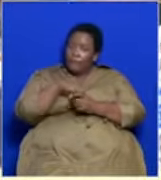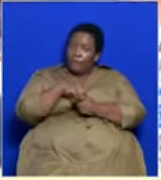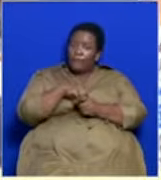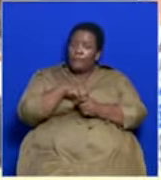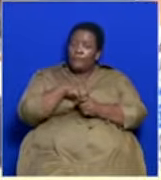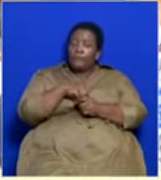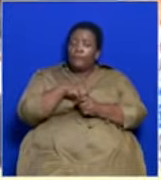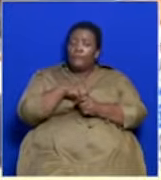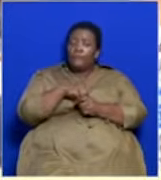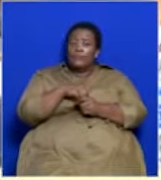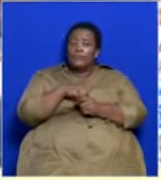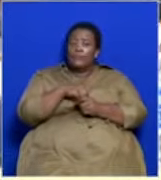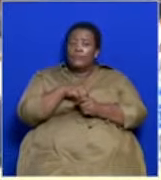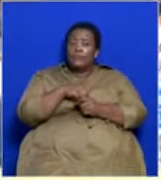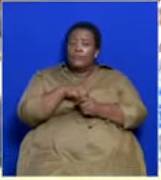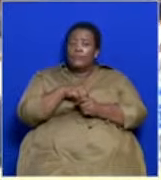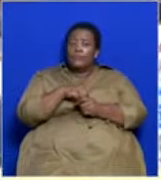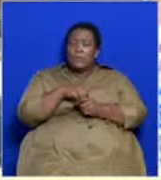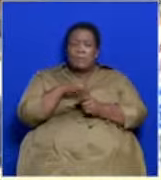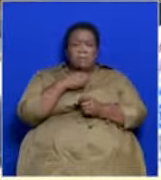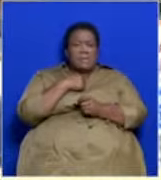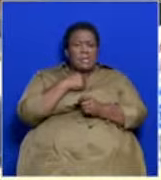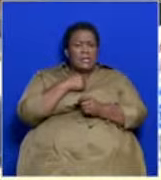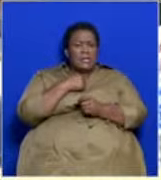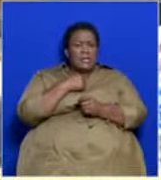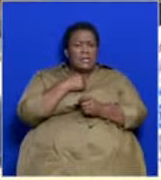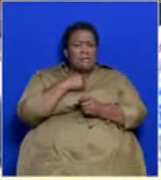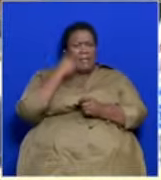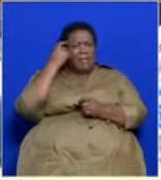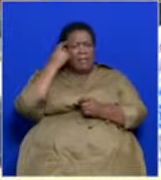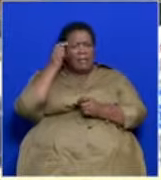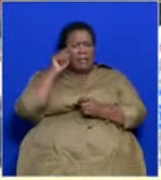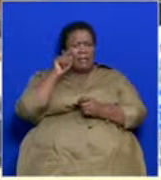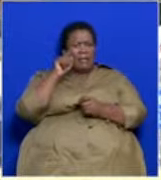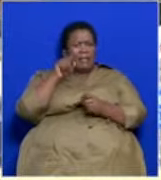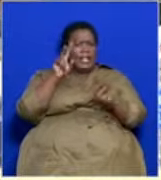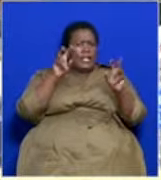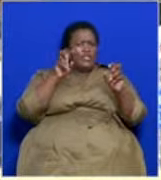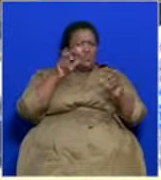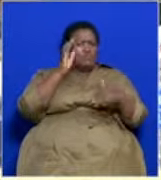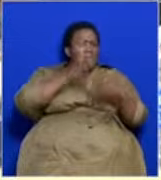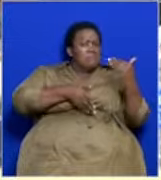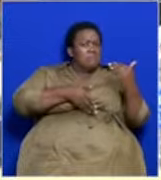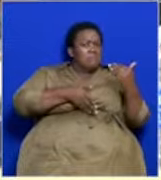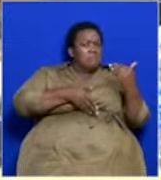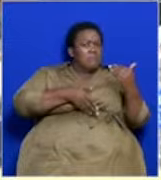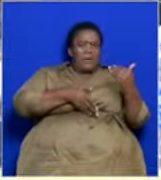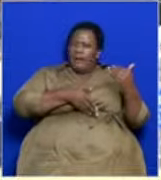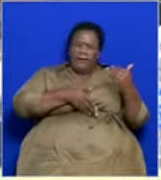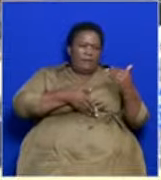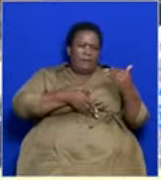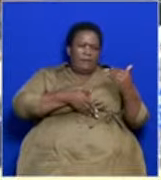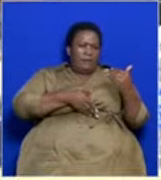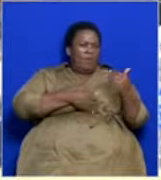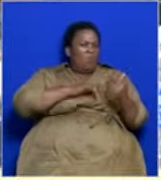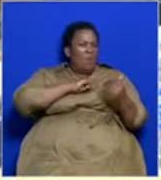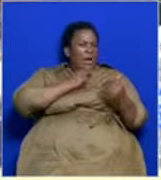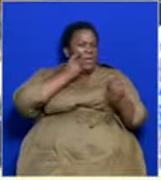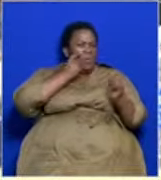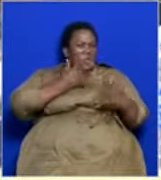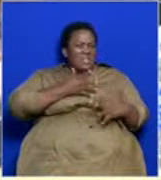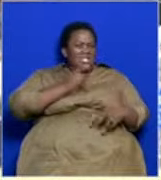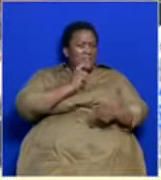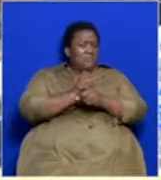I do not think that the matter should end just like that, just because a witness is refusing to accept a